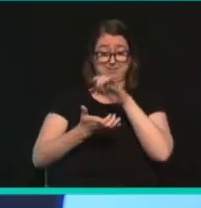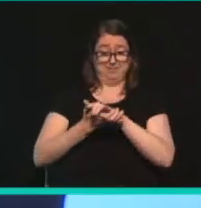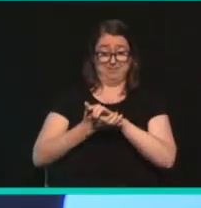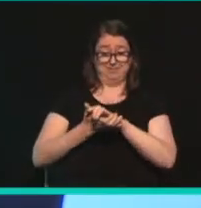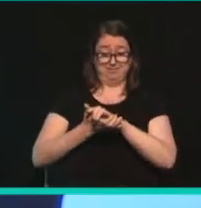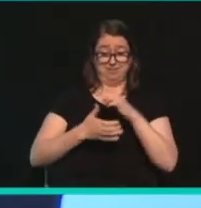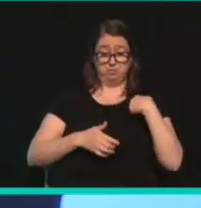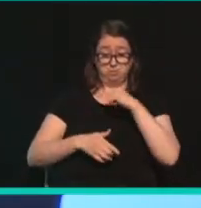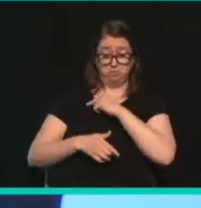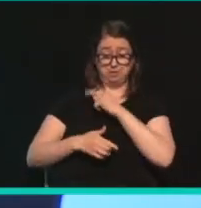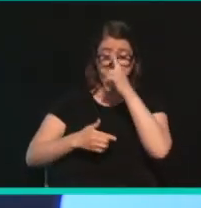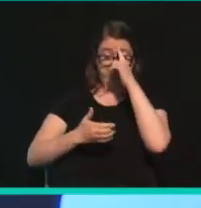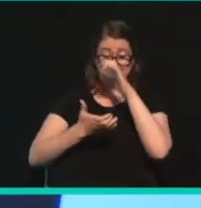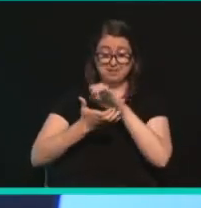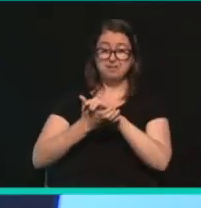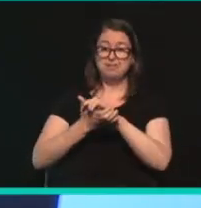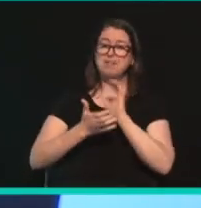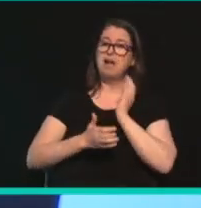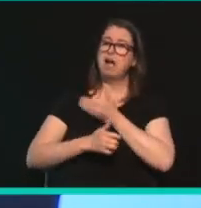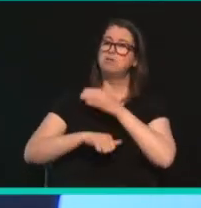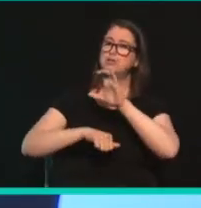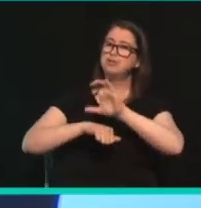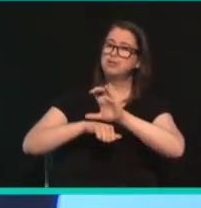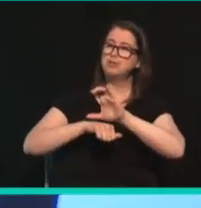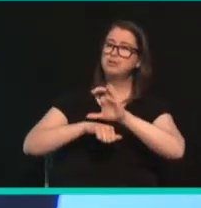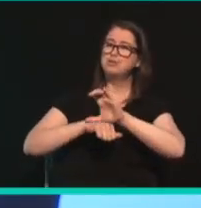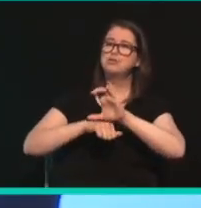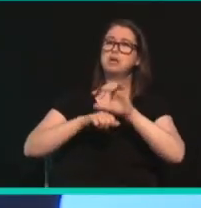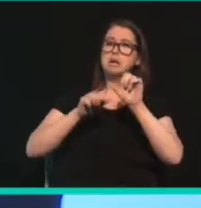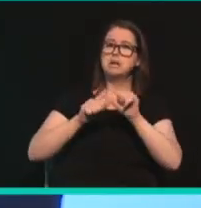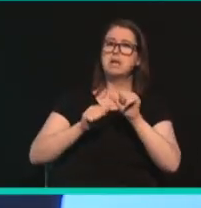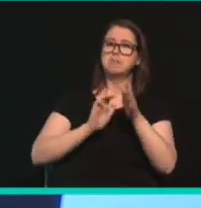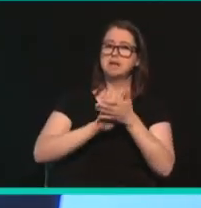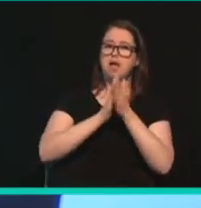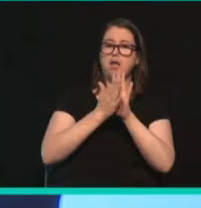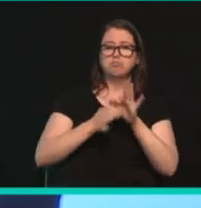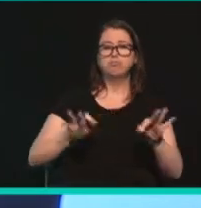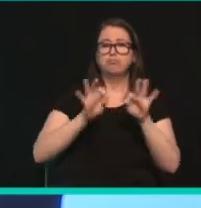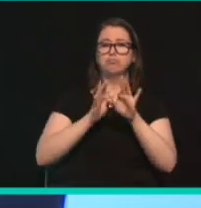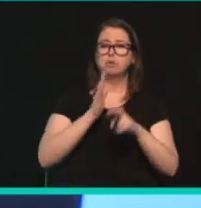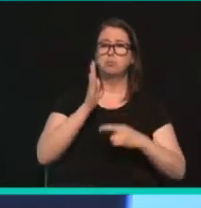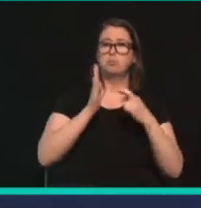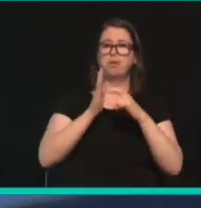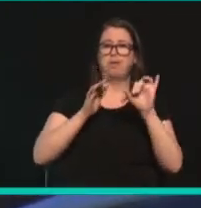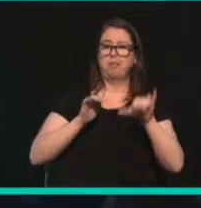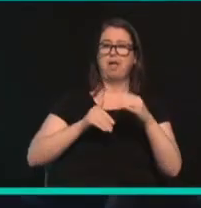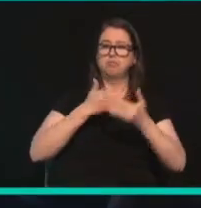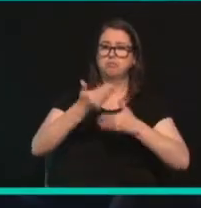believe, that our church can play a significant role in this. Thank you.